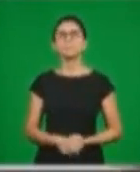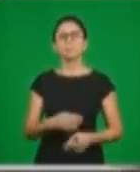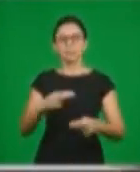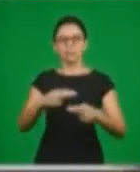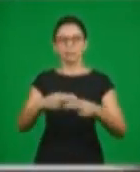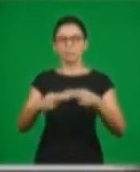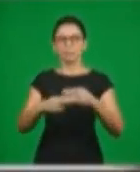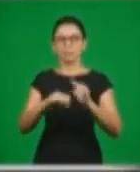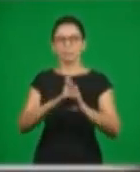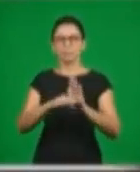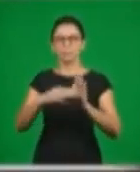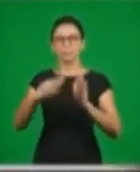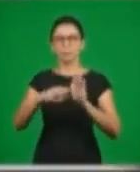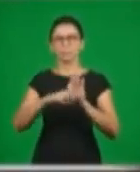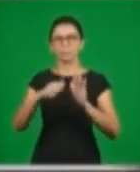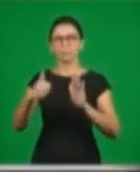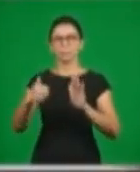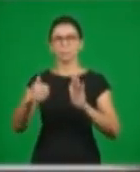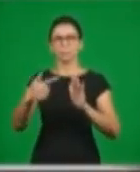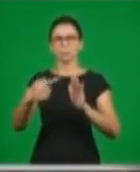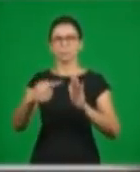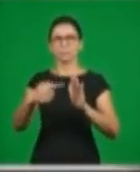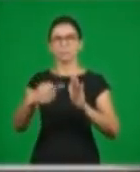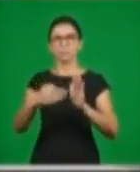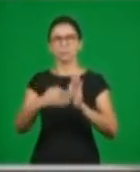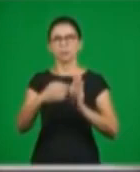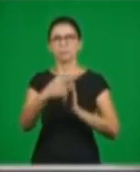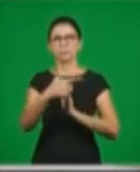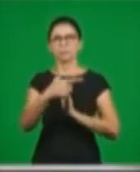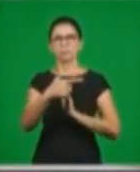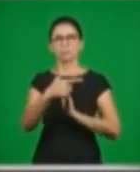Comparing the text of Nehemiah 4,